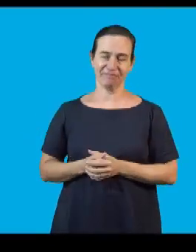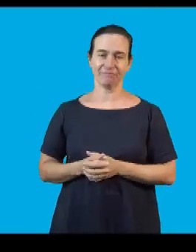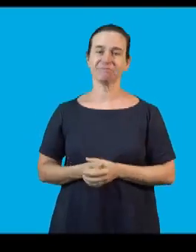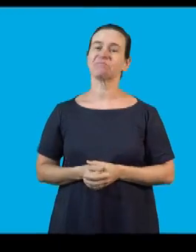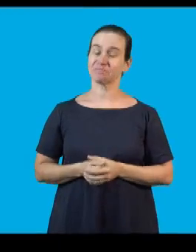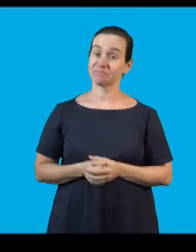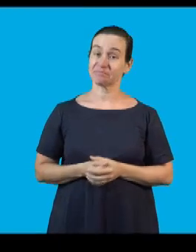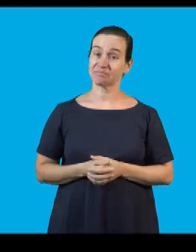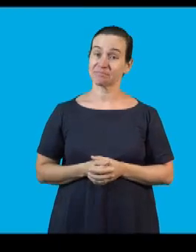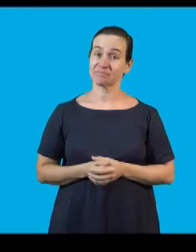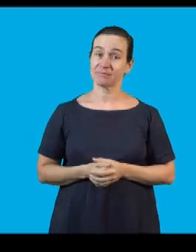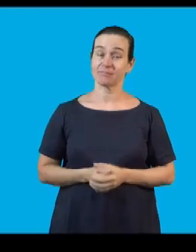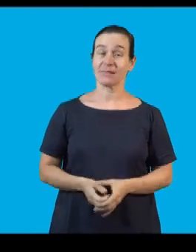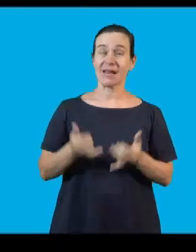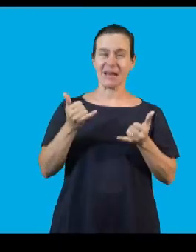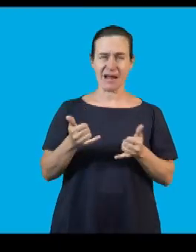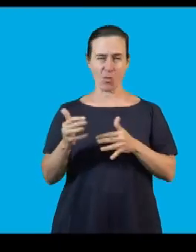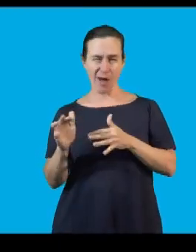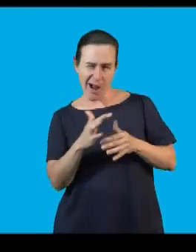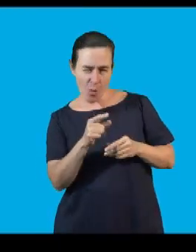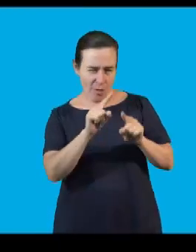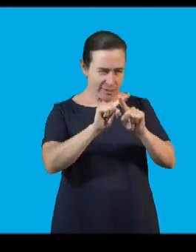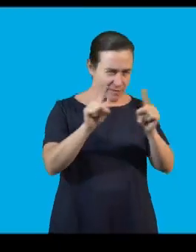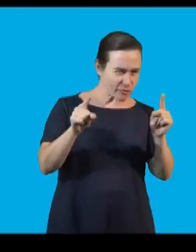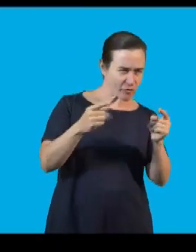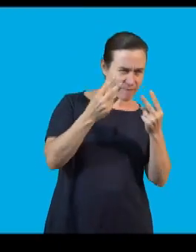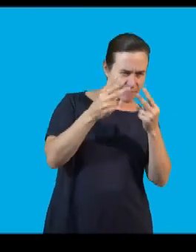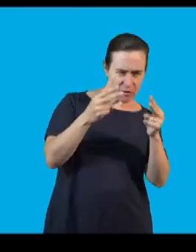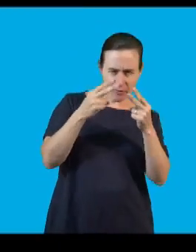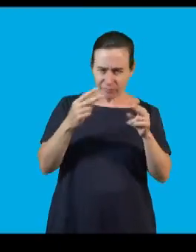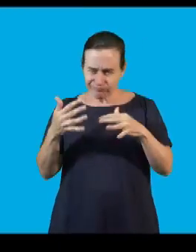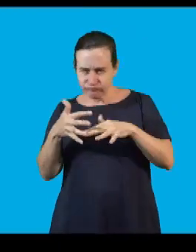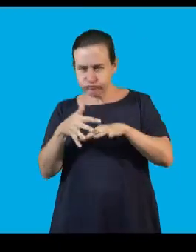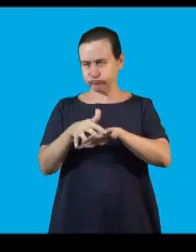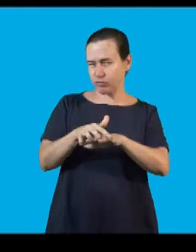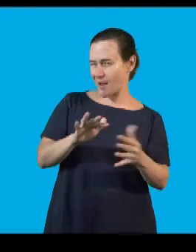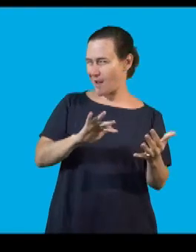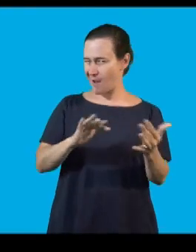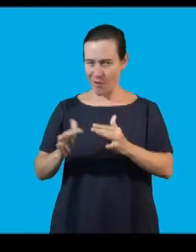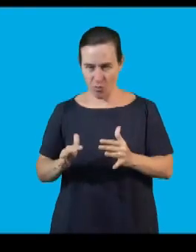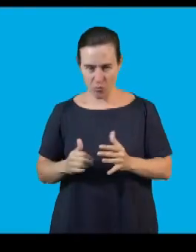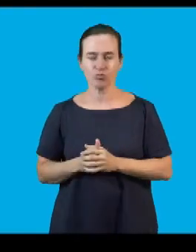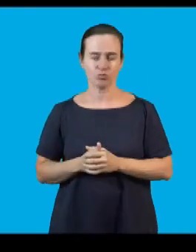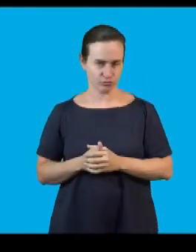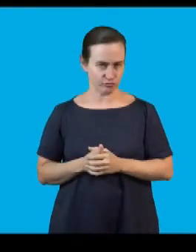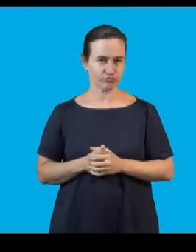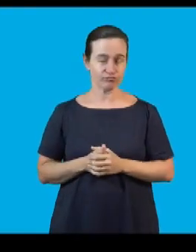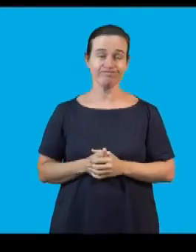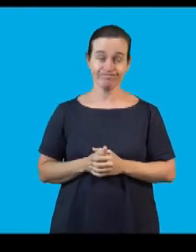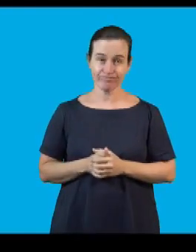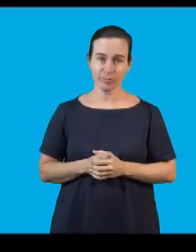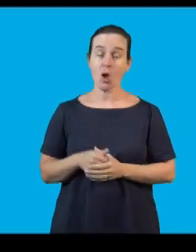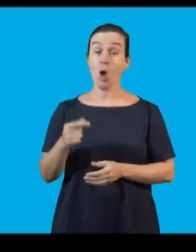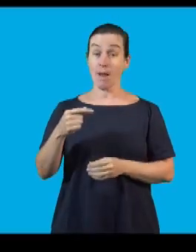Okay, now that we've covered that, let's look at the integration of the visual elements, all right? Now remember,